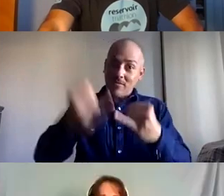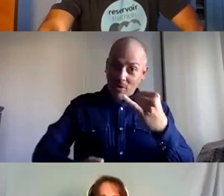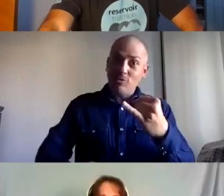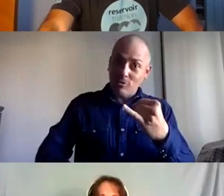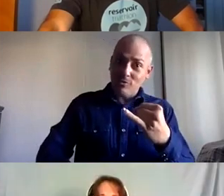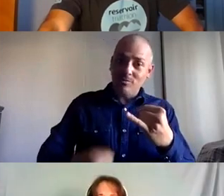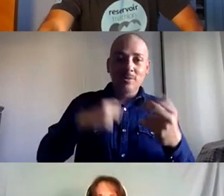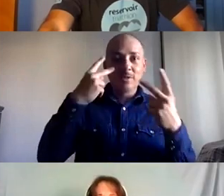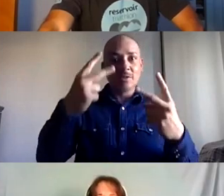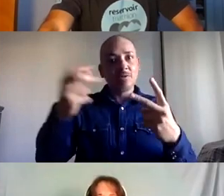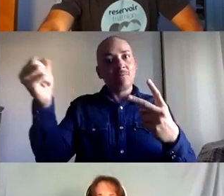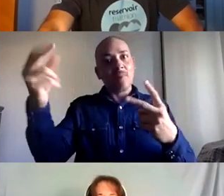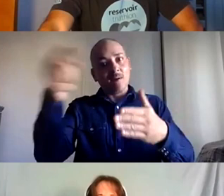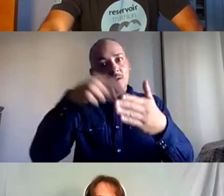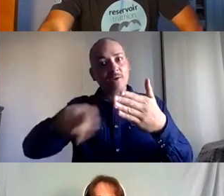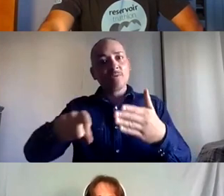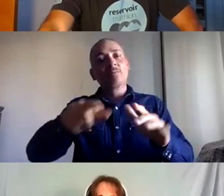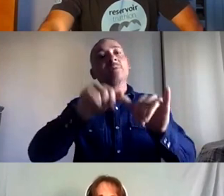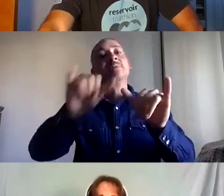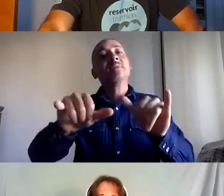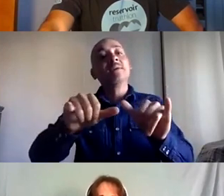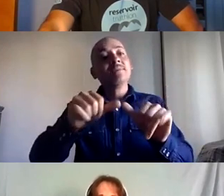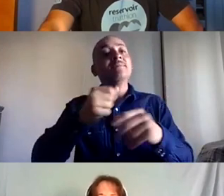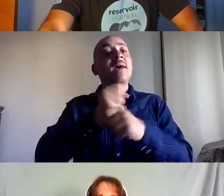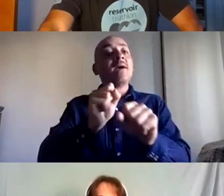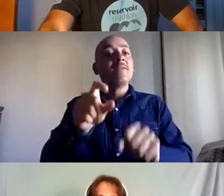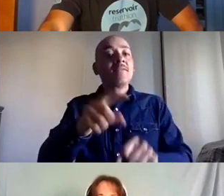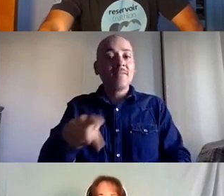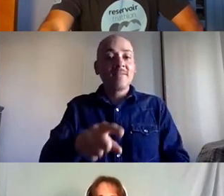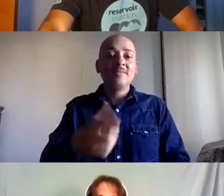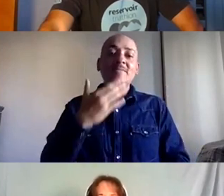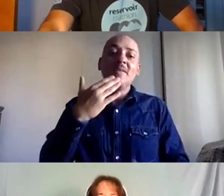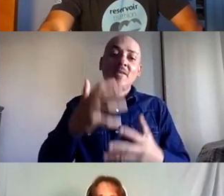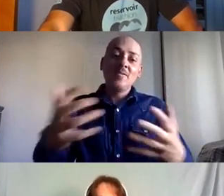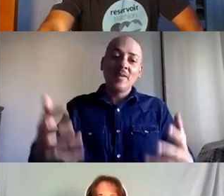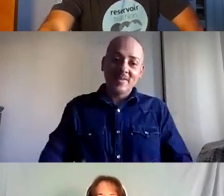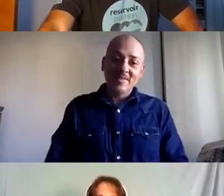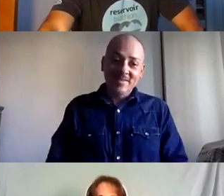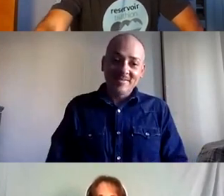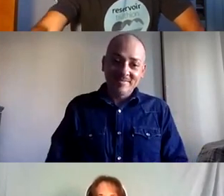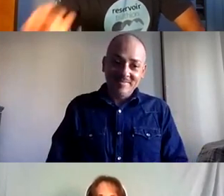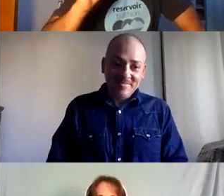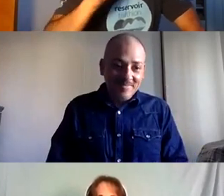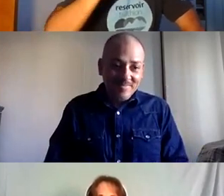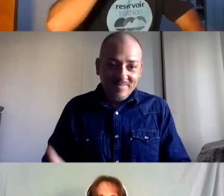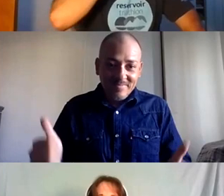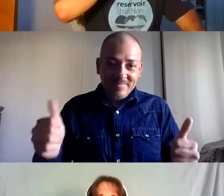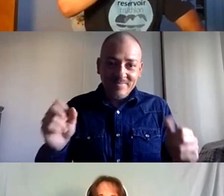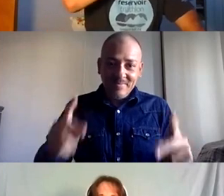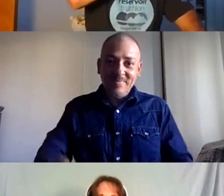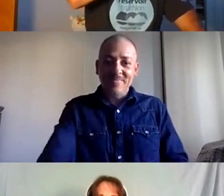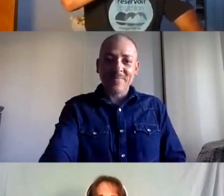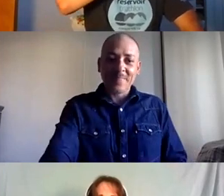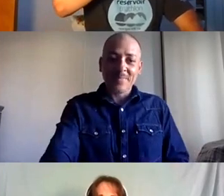we will see you back next week. Stay safe. Cool. Thanks very much. Oh no, is it gonna lose this one? Oh man.